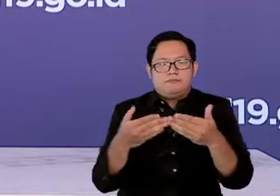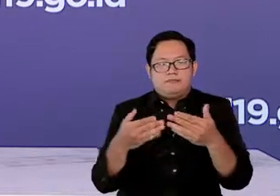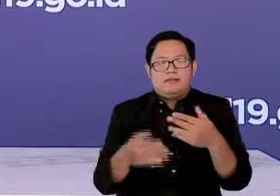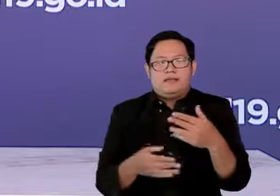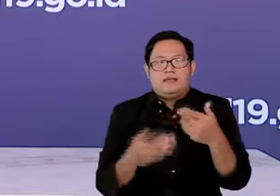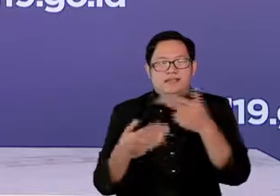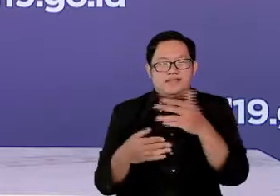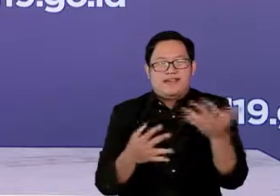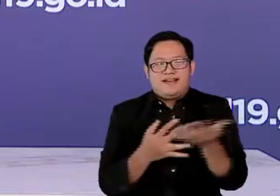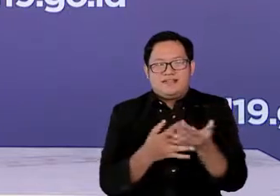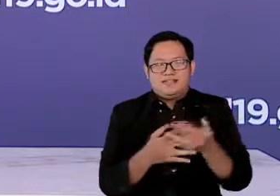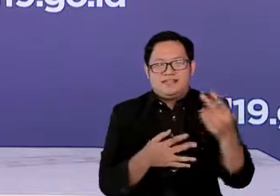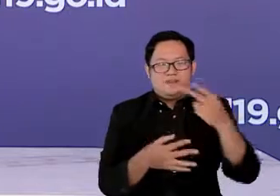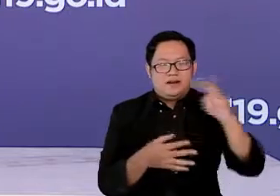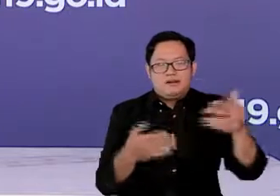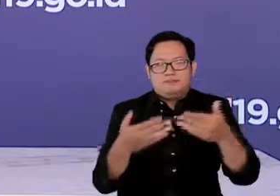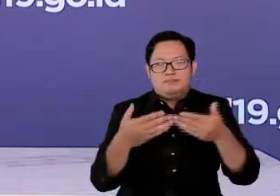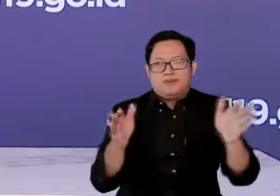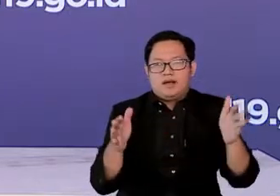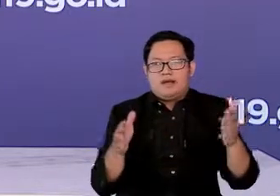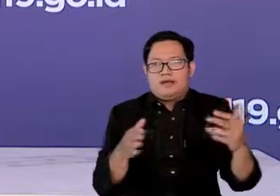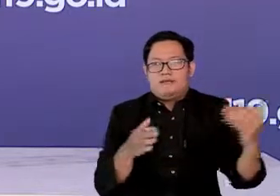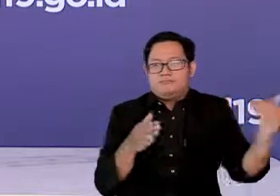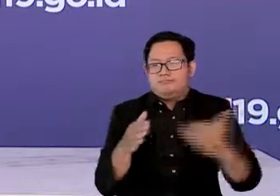Thank you. Thank you, Reuters.